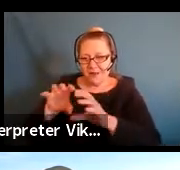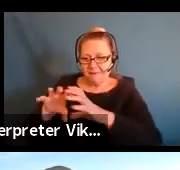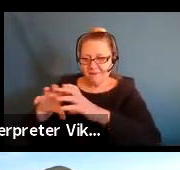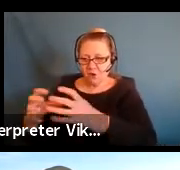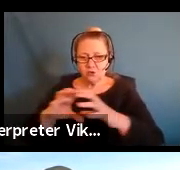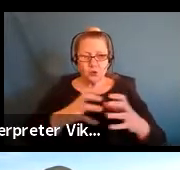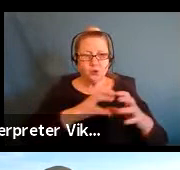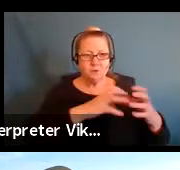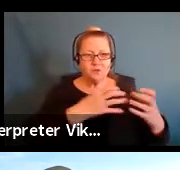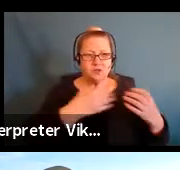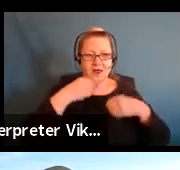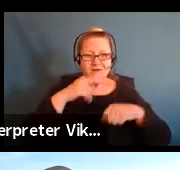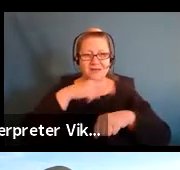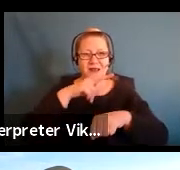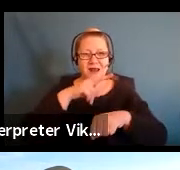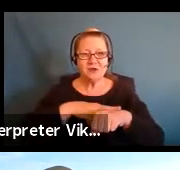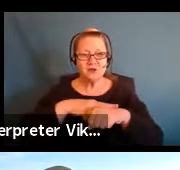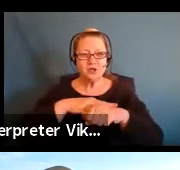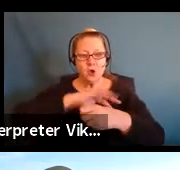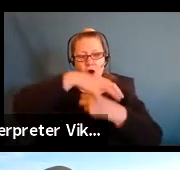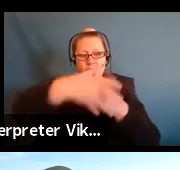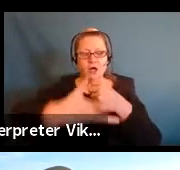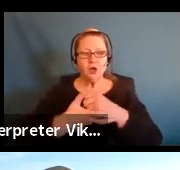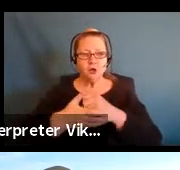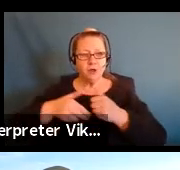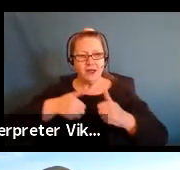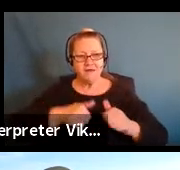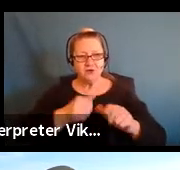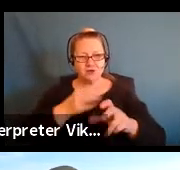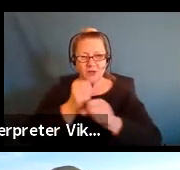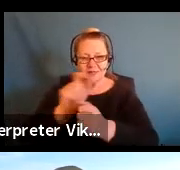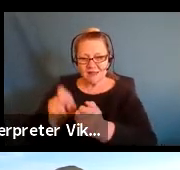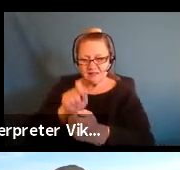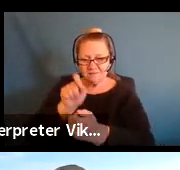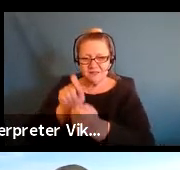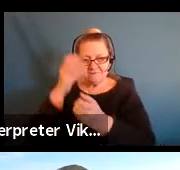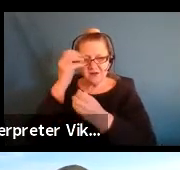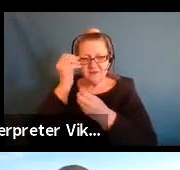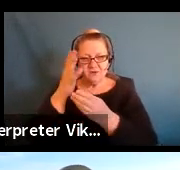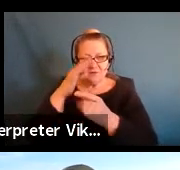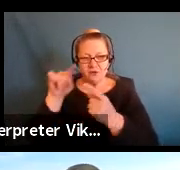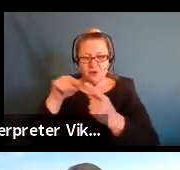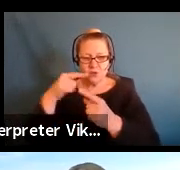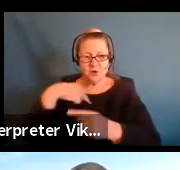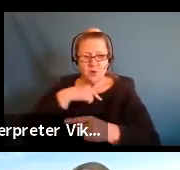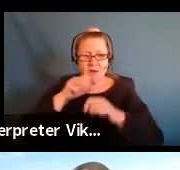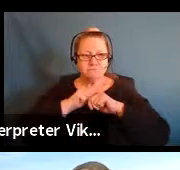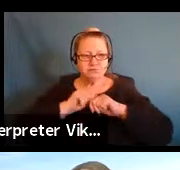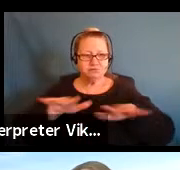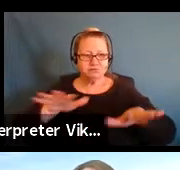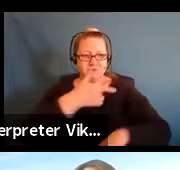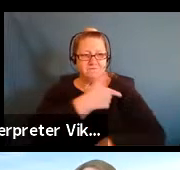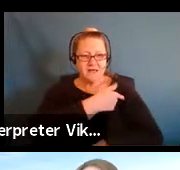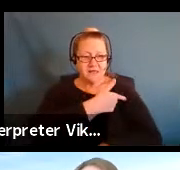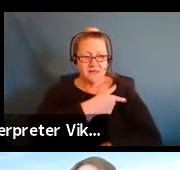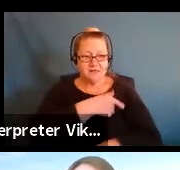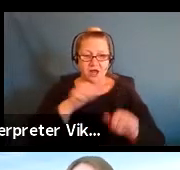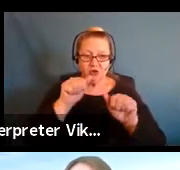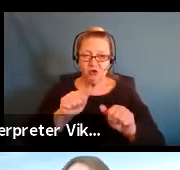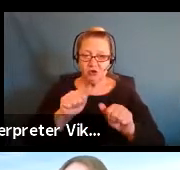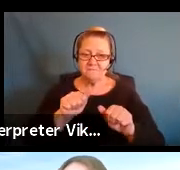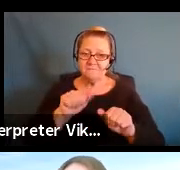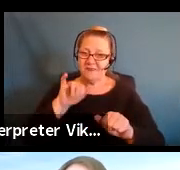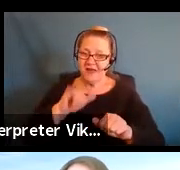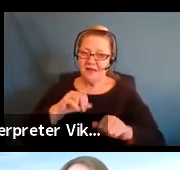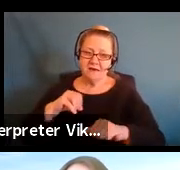national or global effort to get that granular information as we deploy the vaccines? And could that actually